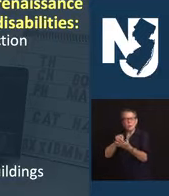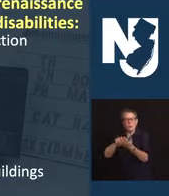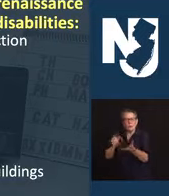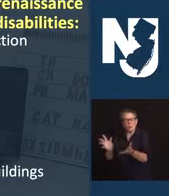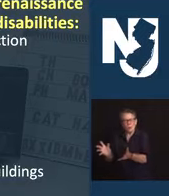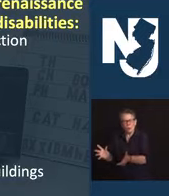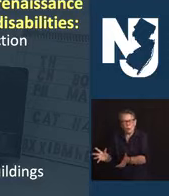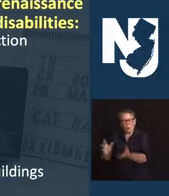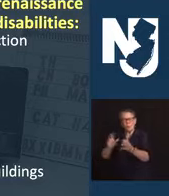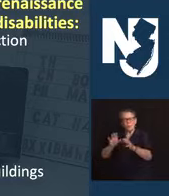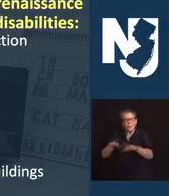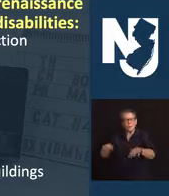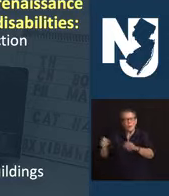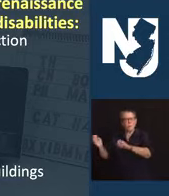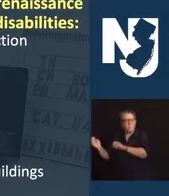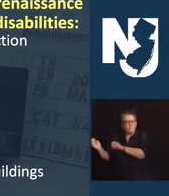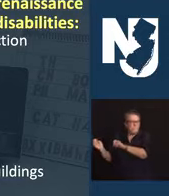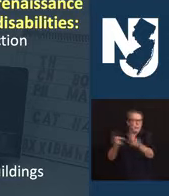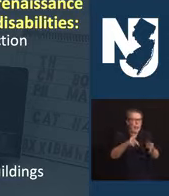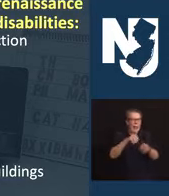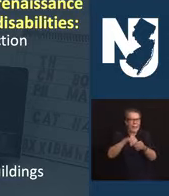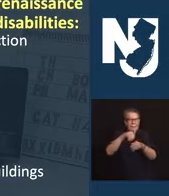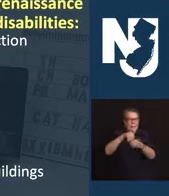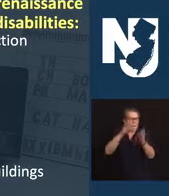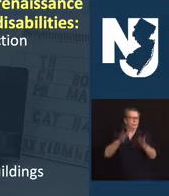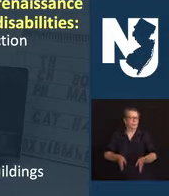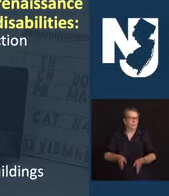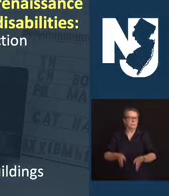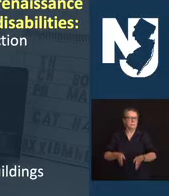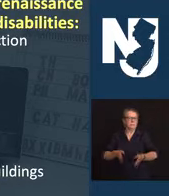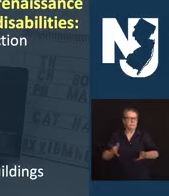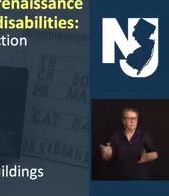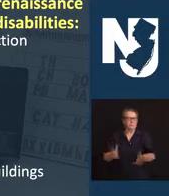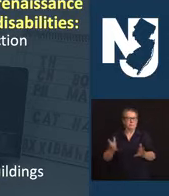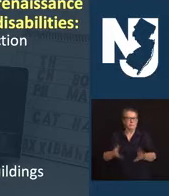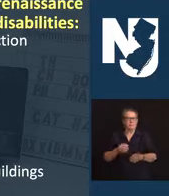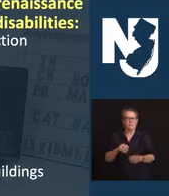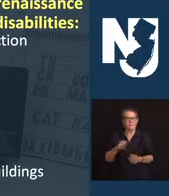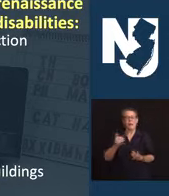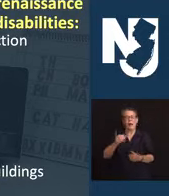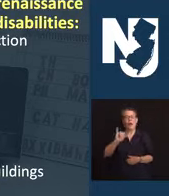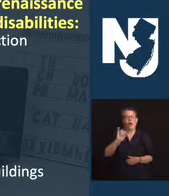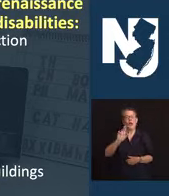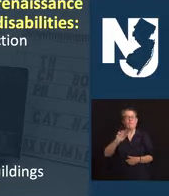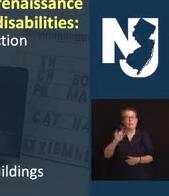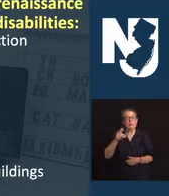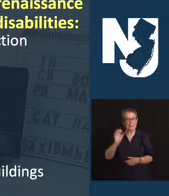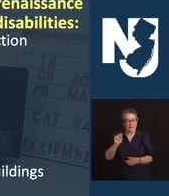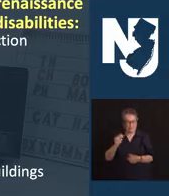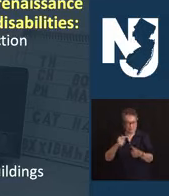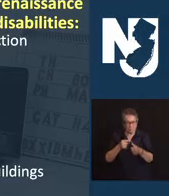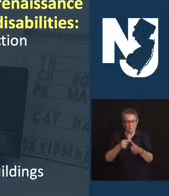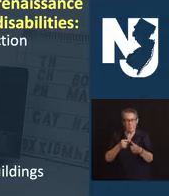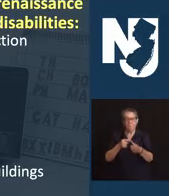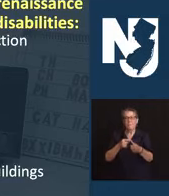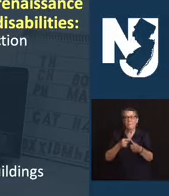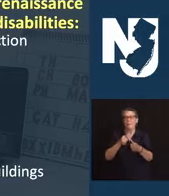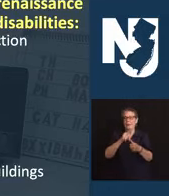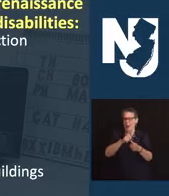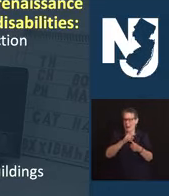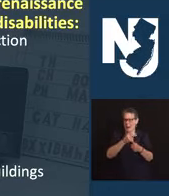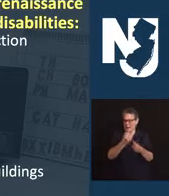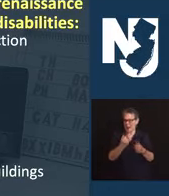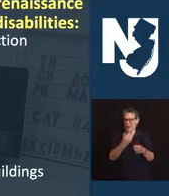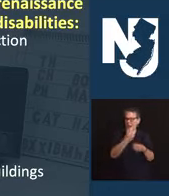instruction in some form. Irvington, for instance, is now on a hybrid model, and Hillside remains on course to see